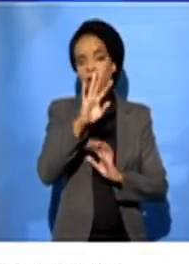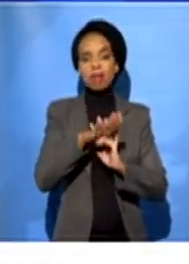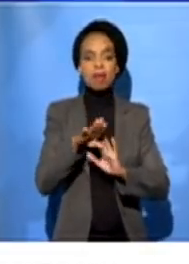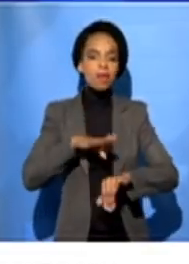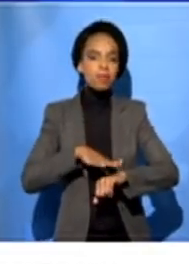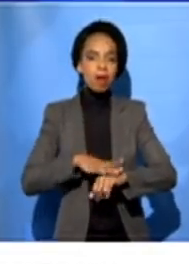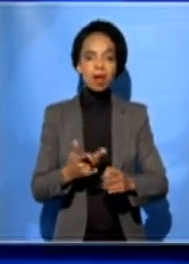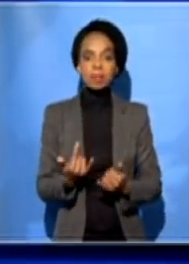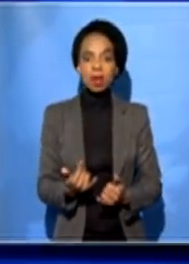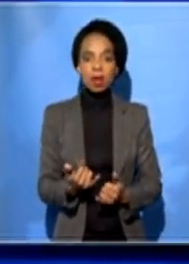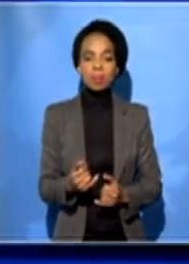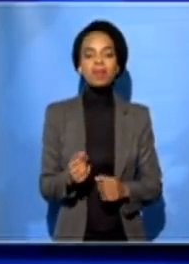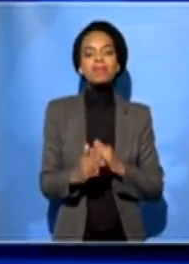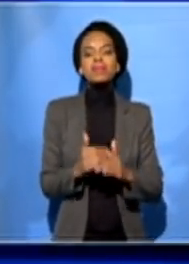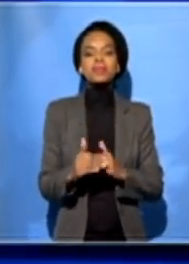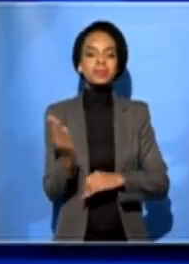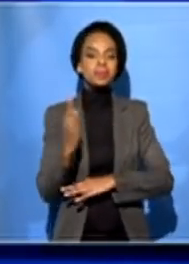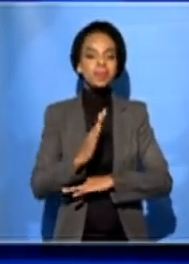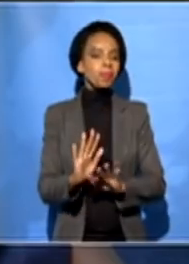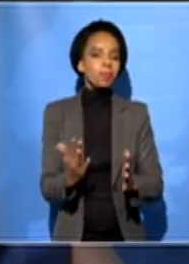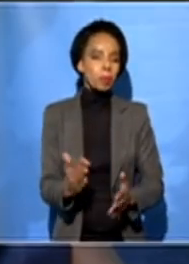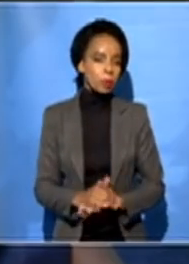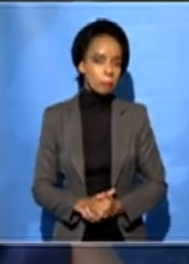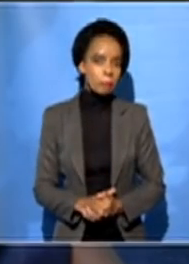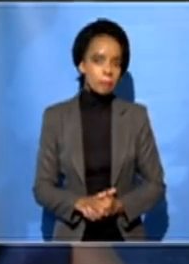has the day been? What's the situation now?